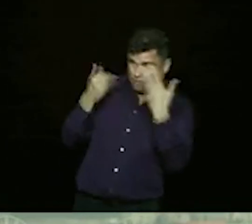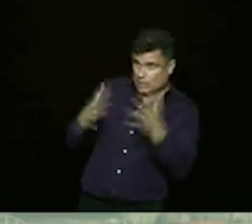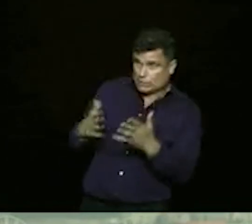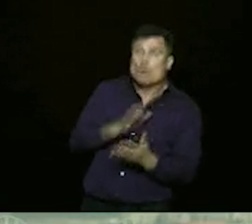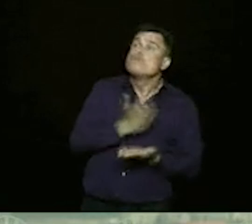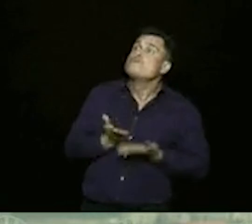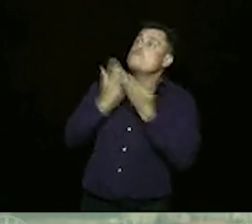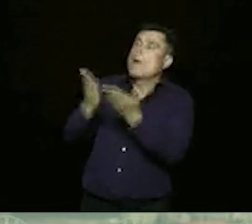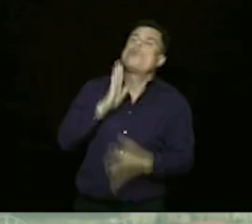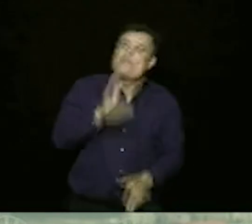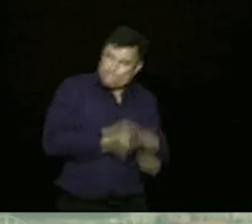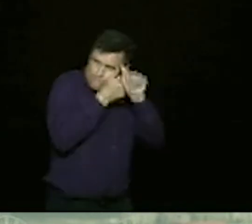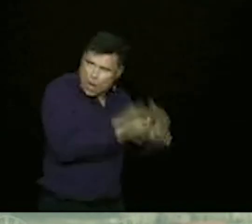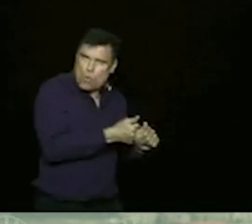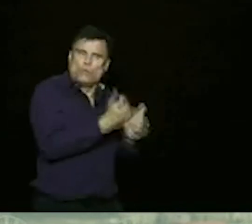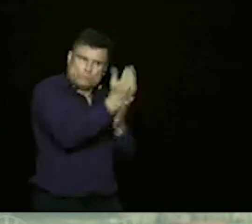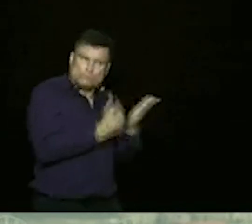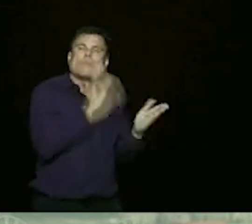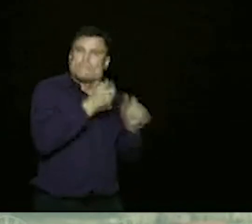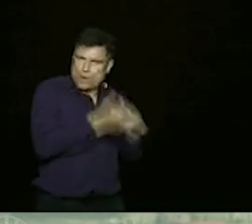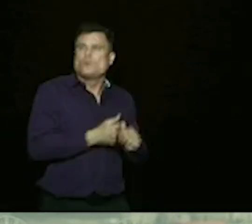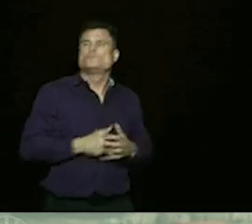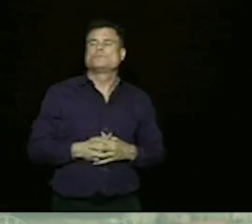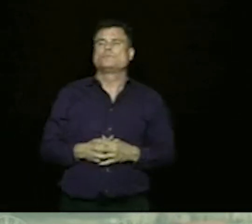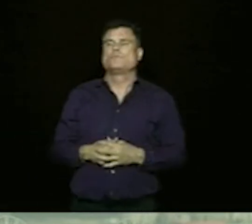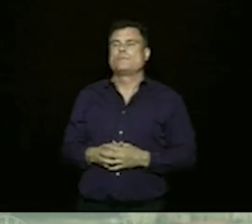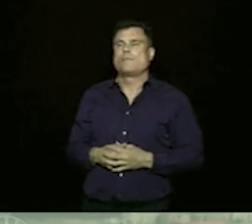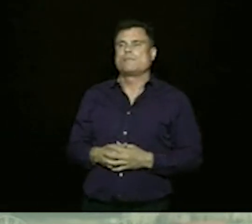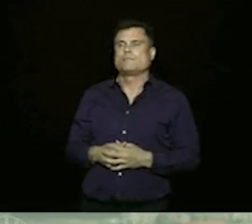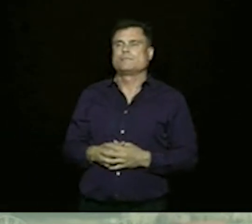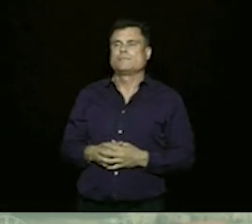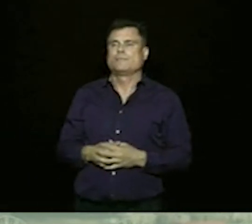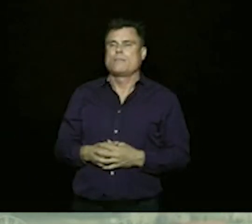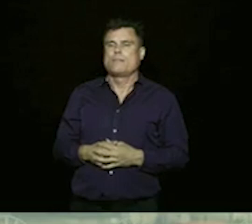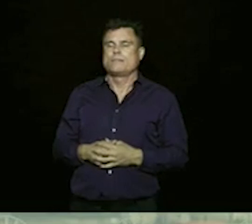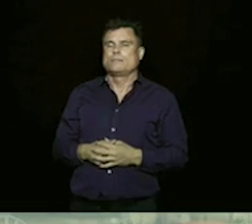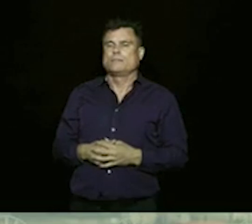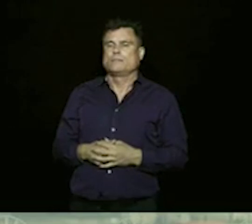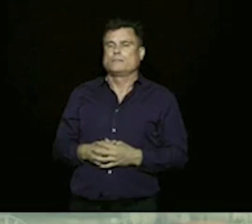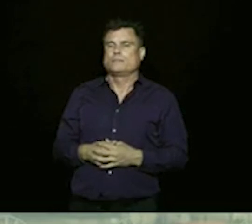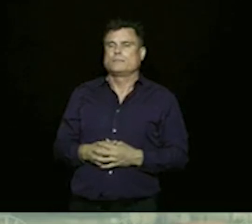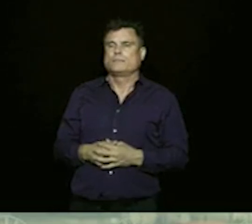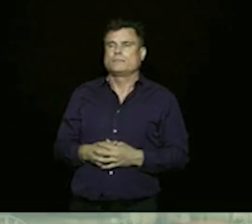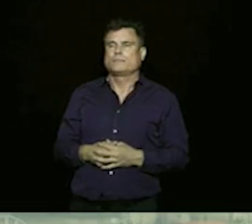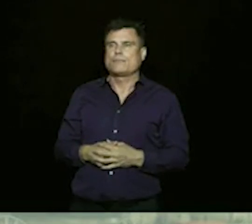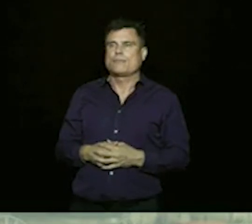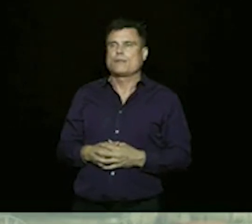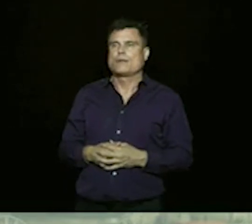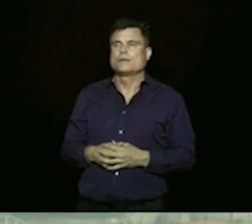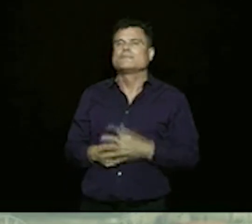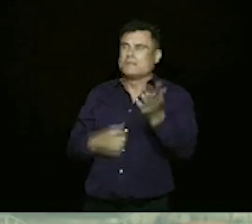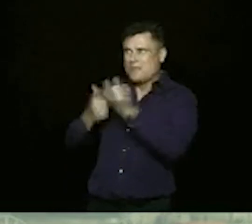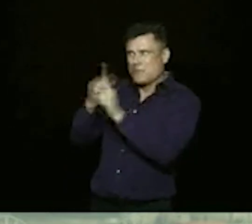Lisa, do you have a follow-up? Is there a specific deadline for Ms. Turpel-Lafond? There isn't a